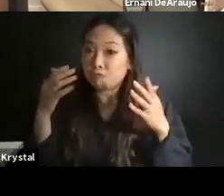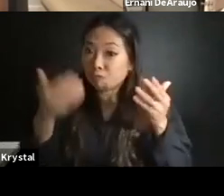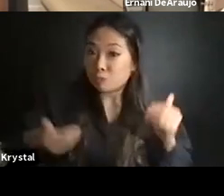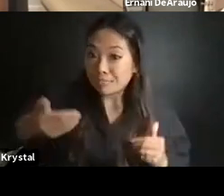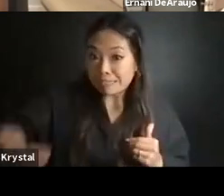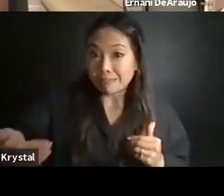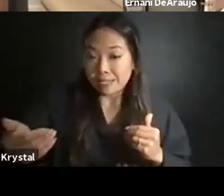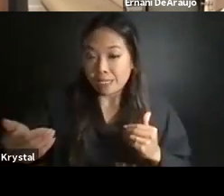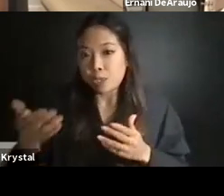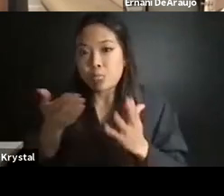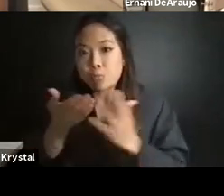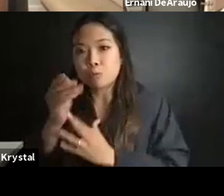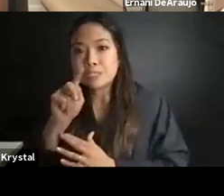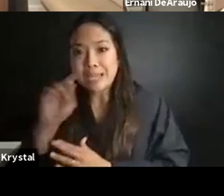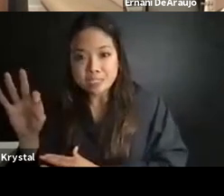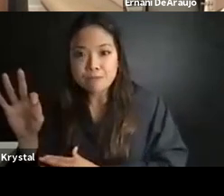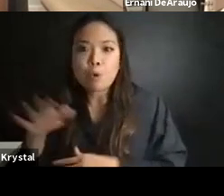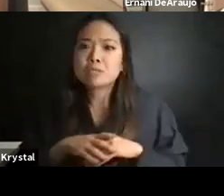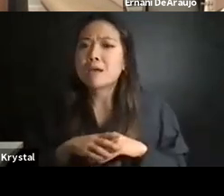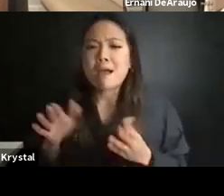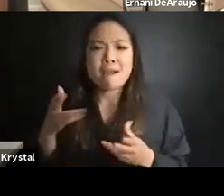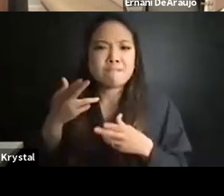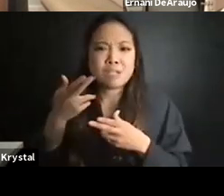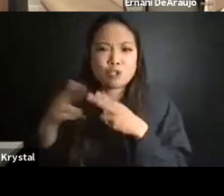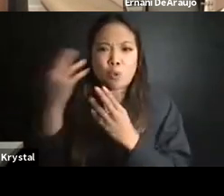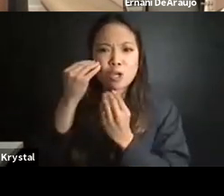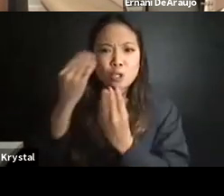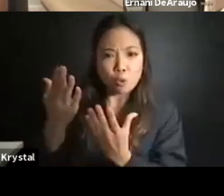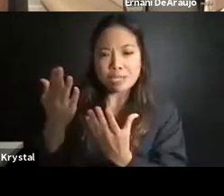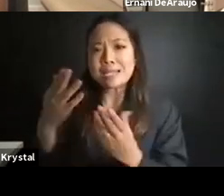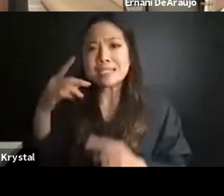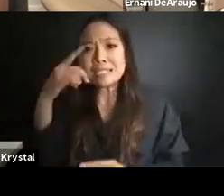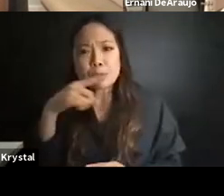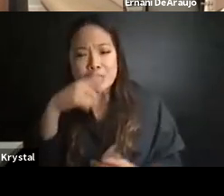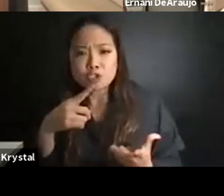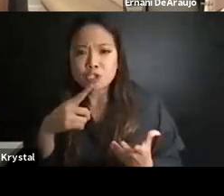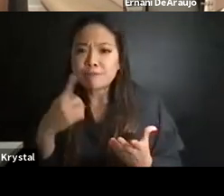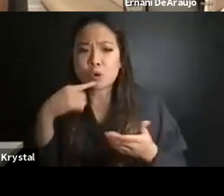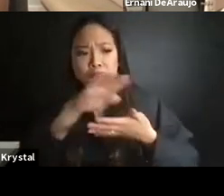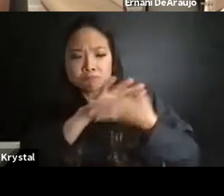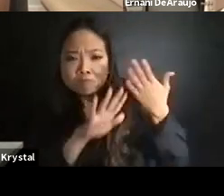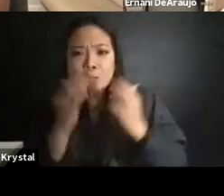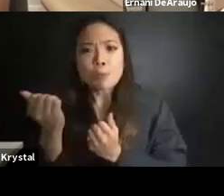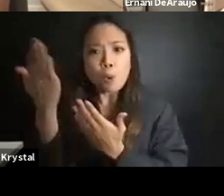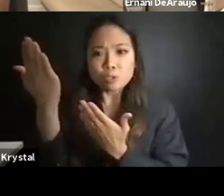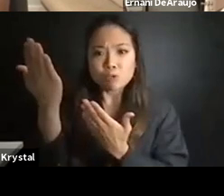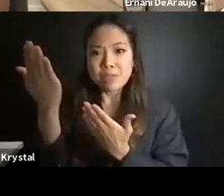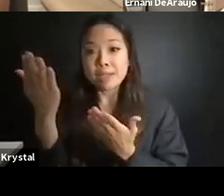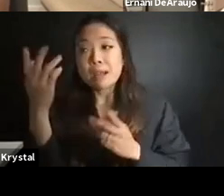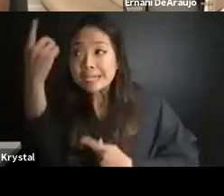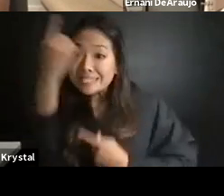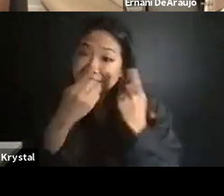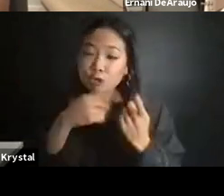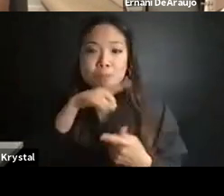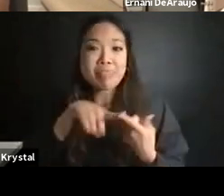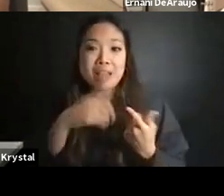simulations under various proposals that were considered but ultimately rejected by the task force so it's really just baffling that we